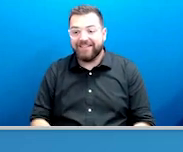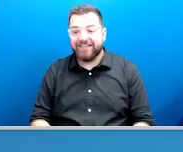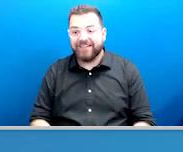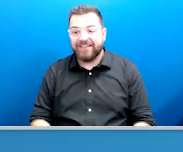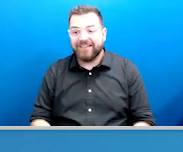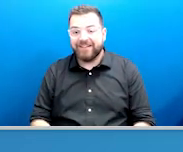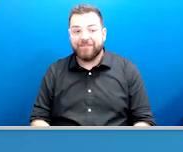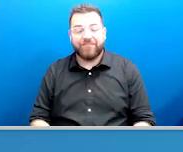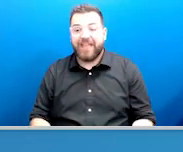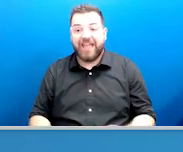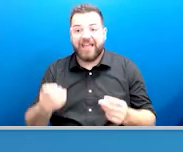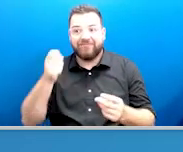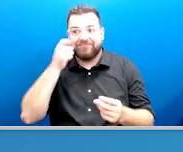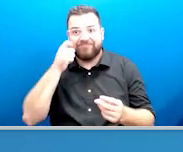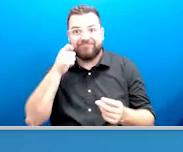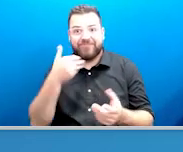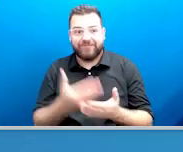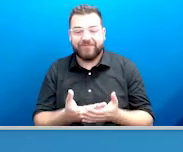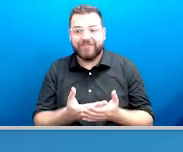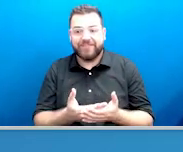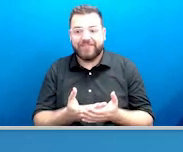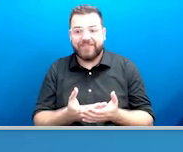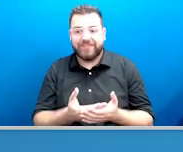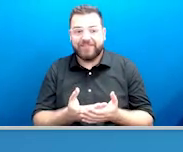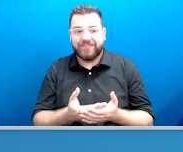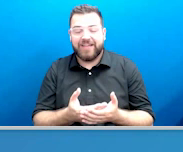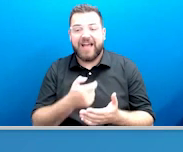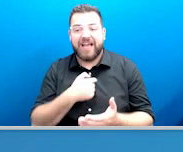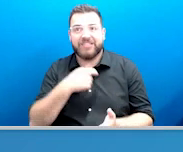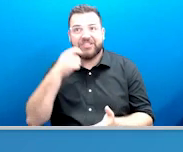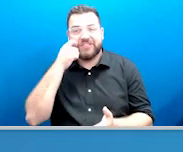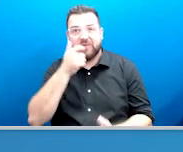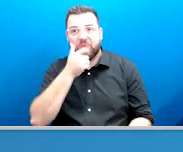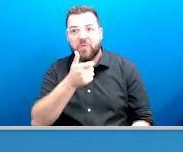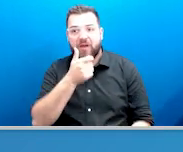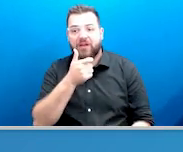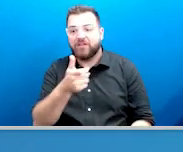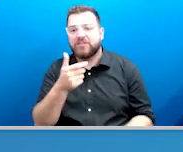before I came here, actually, I just watched a short